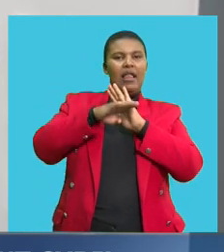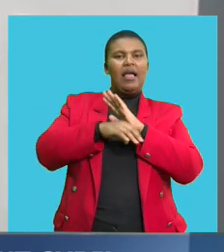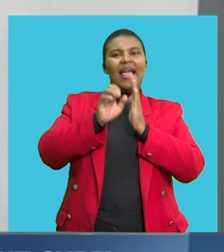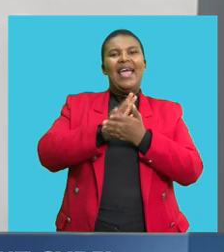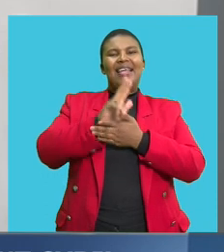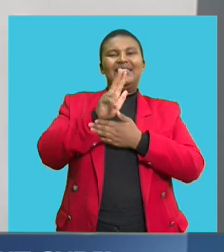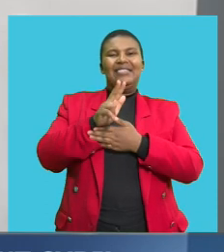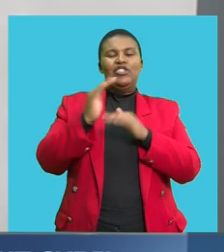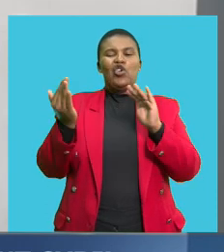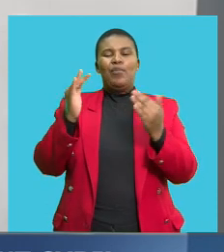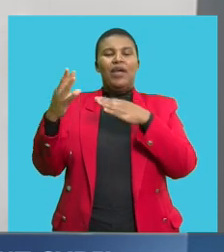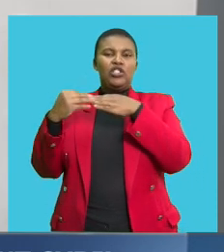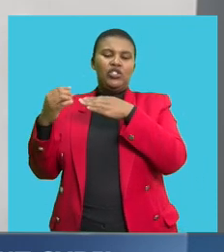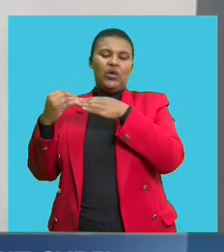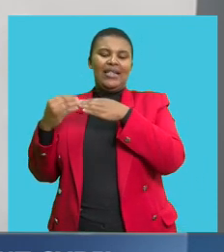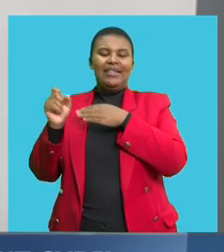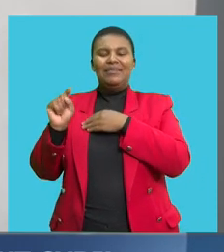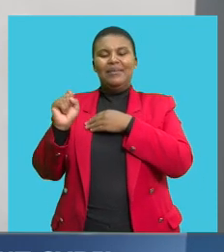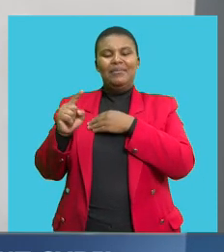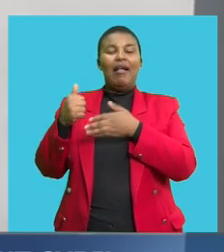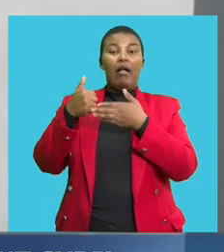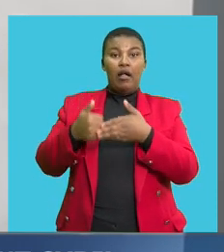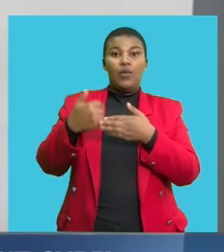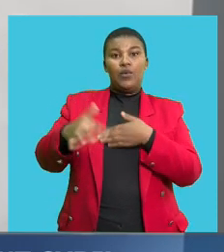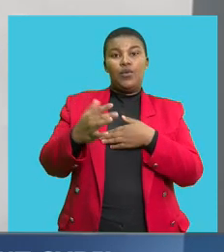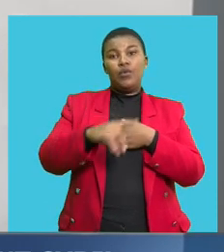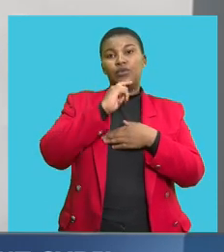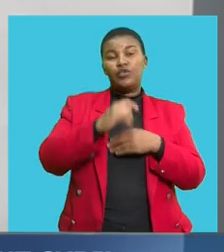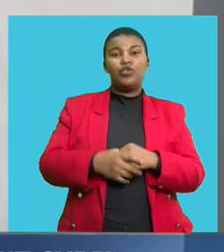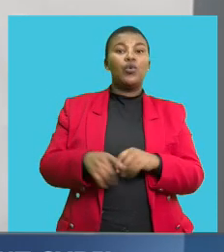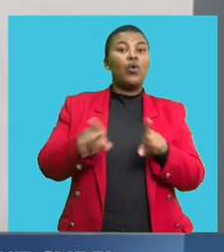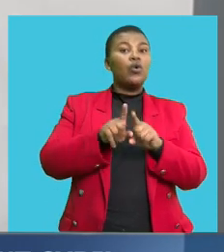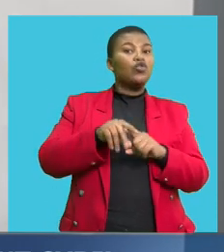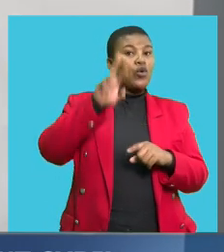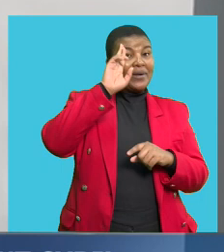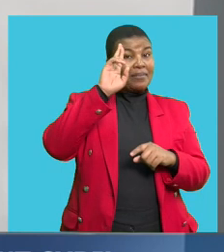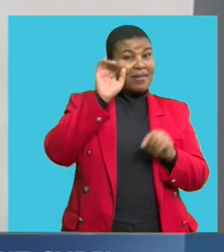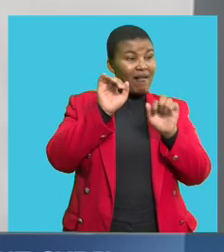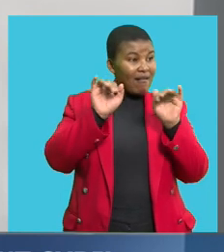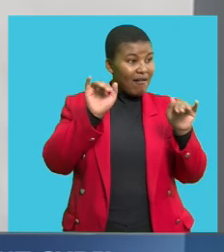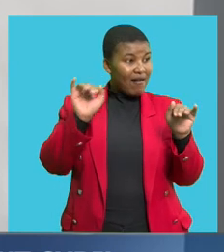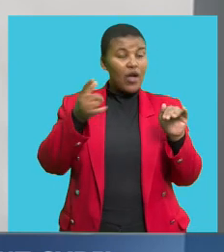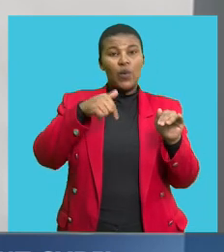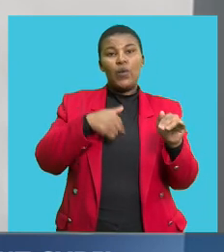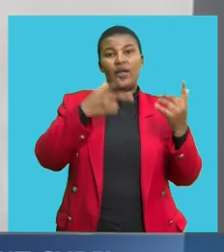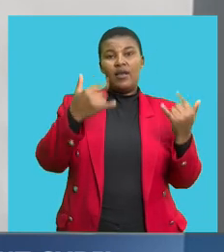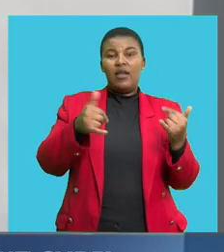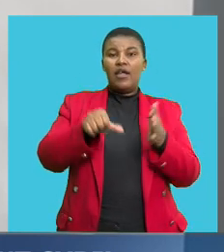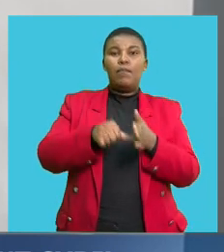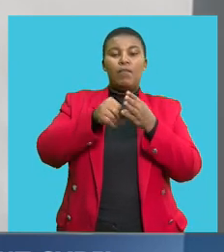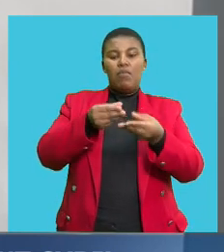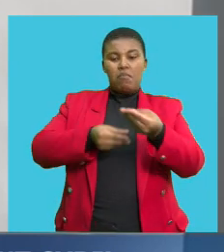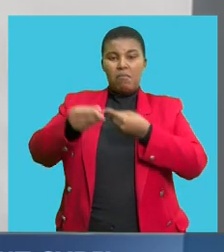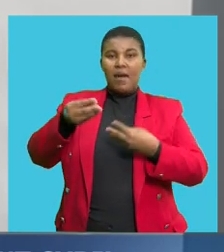level against the US dollar has undoubtedly helped sentiment. And just a reminder, we are net importers of goods, and so